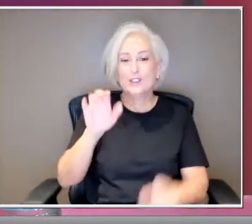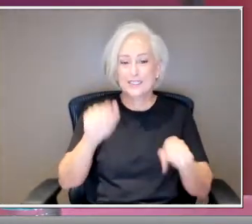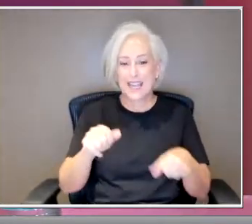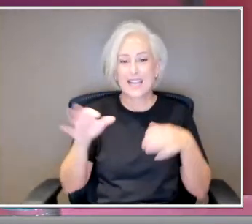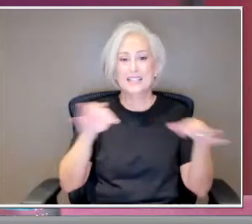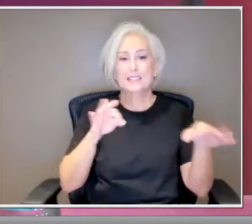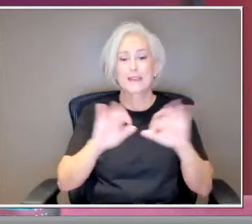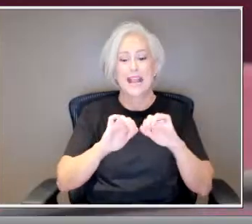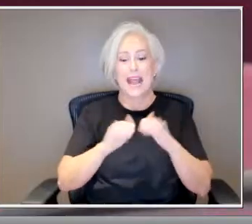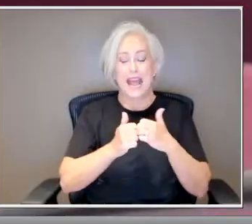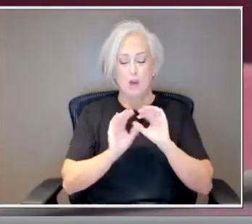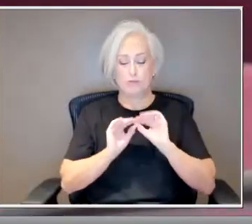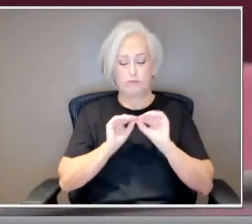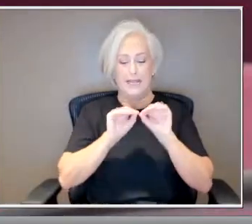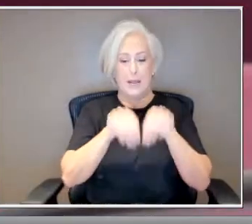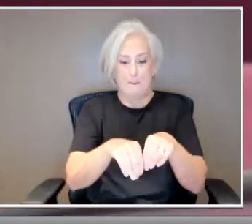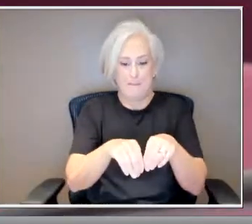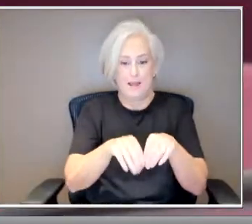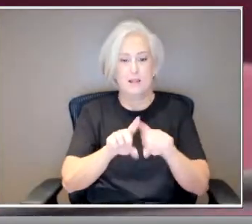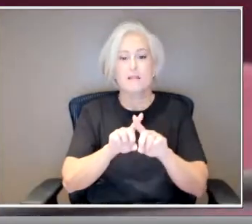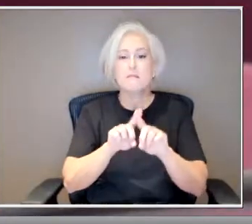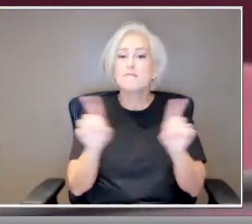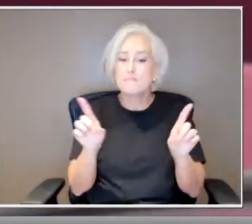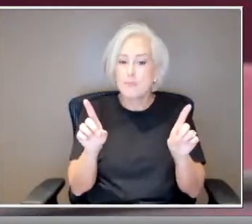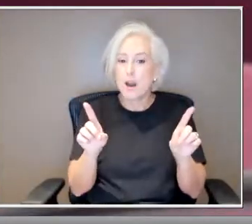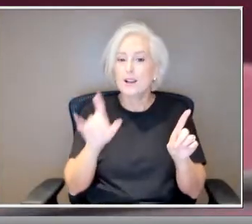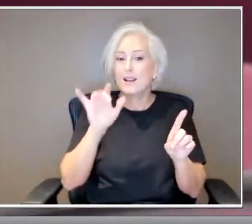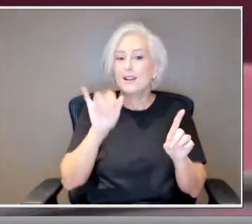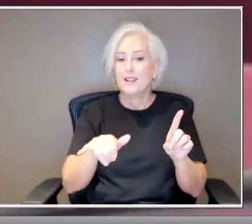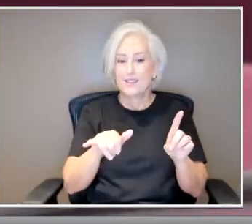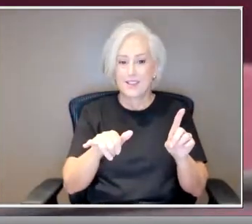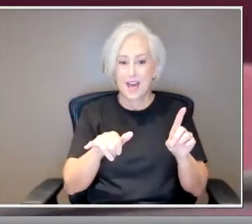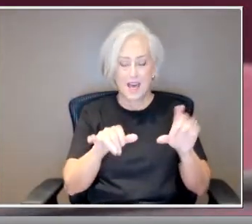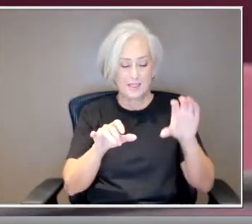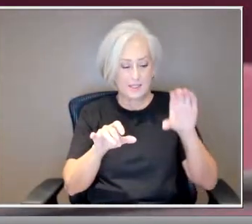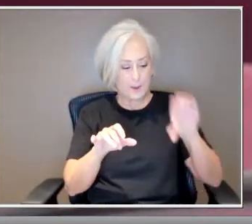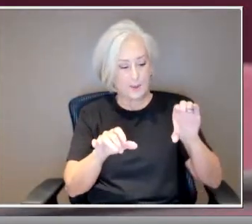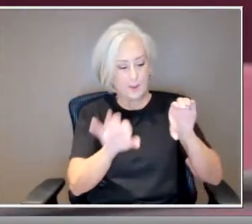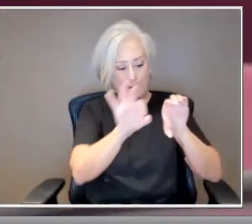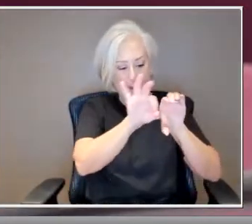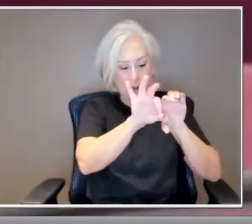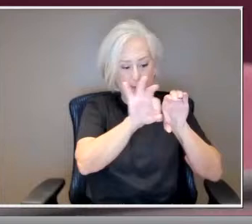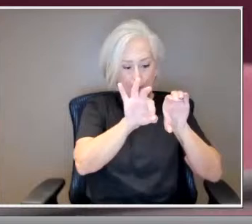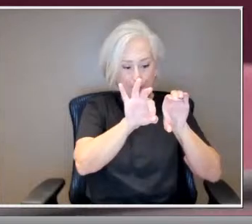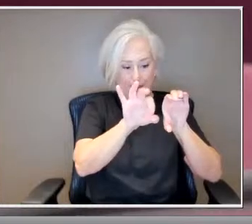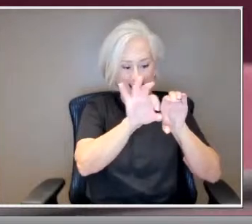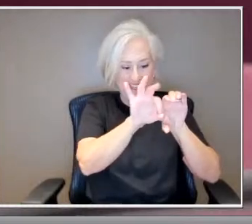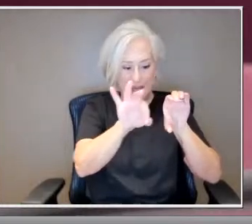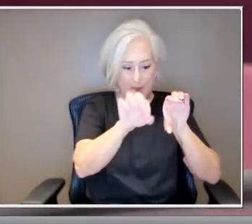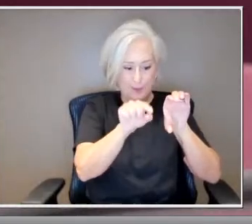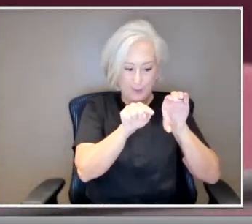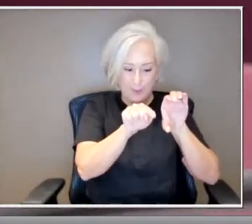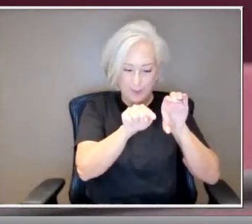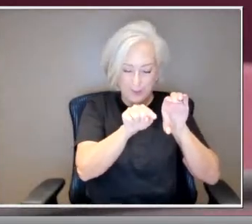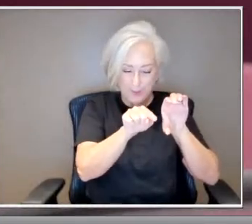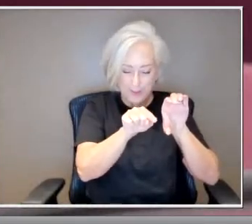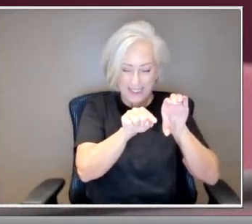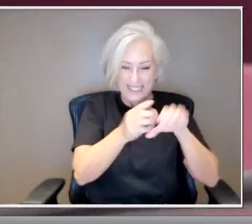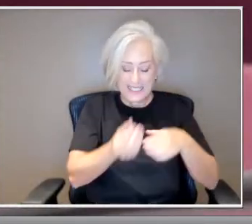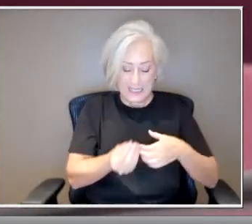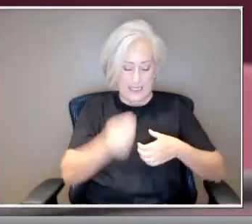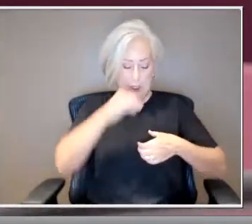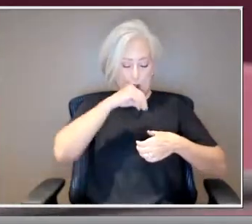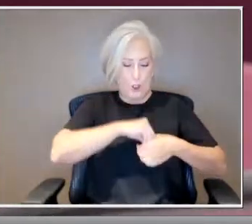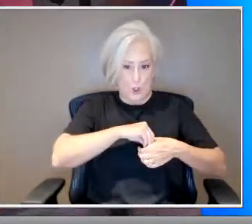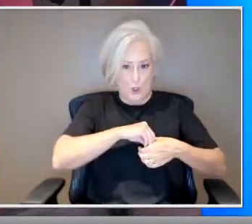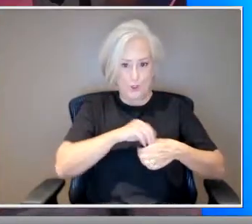surgically implanted, but this is the portion that is surgically implanted into her left ventricle. Okay. So, And